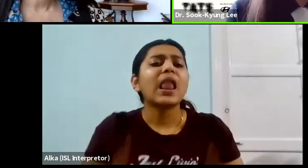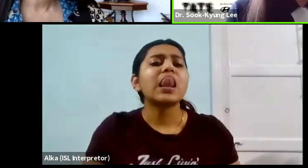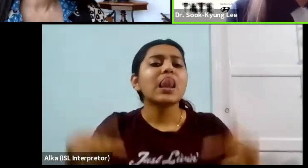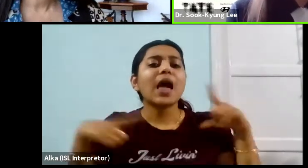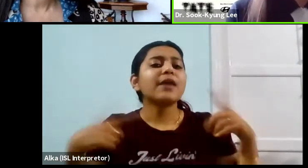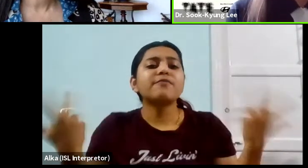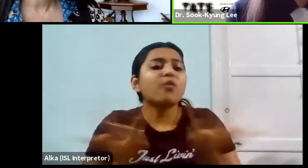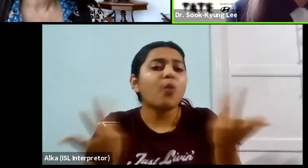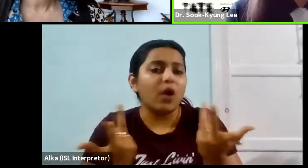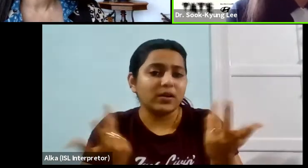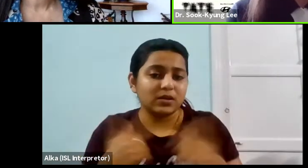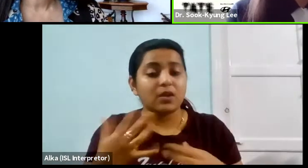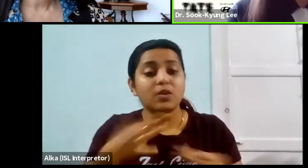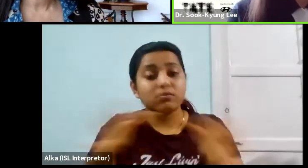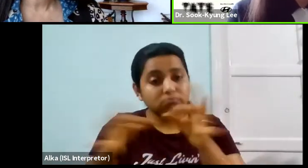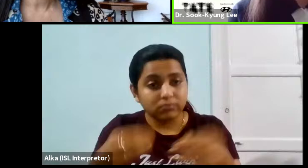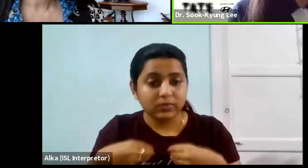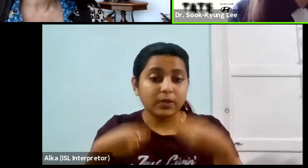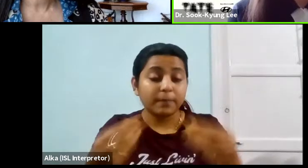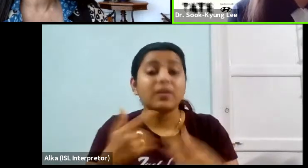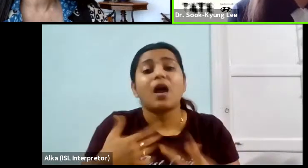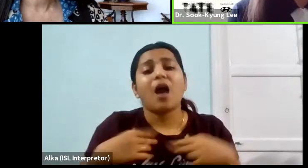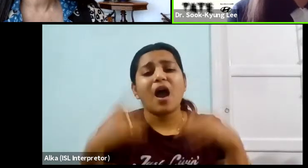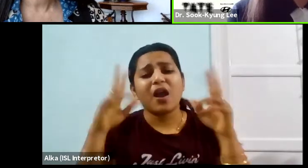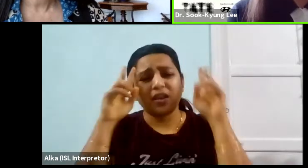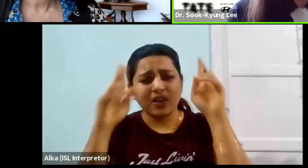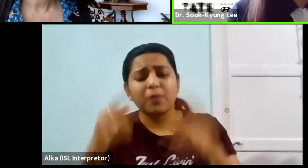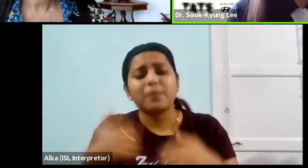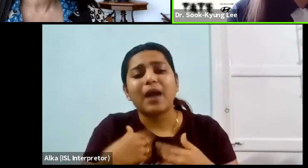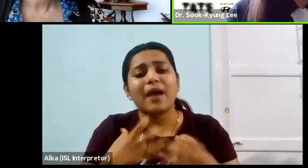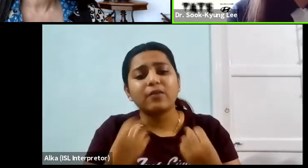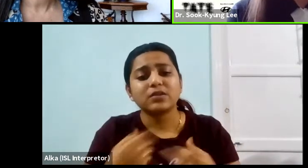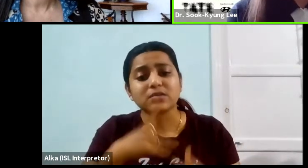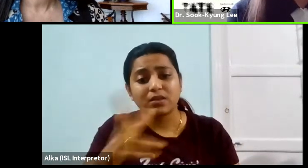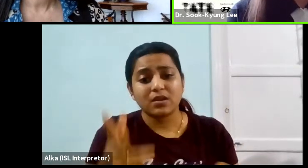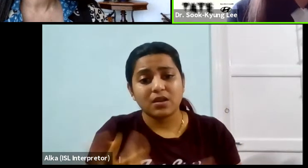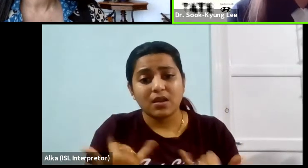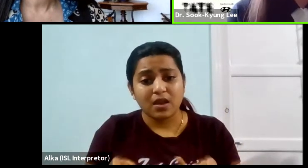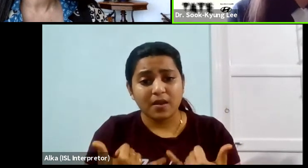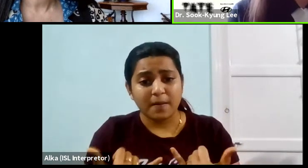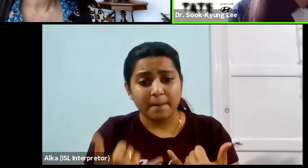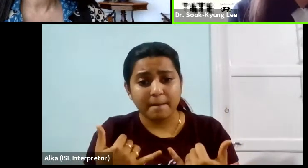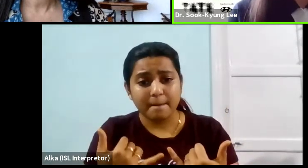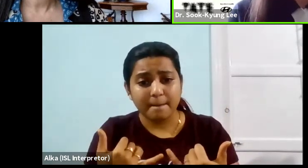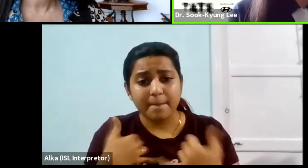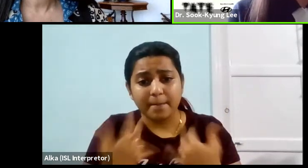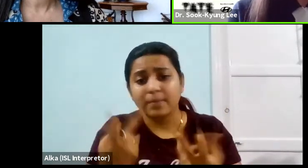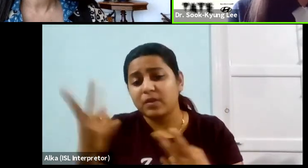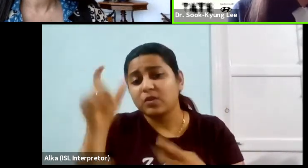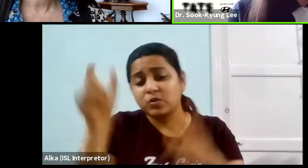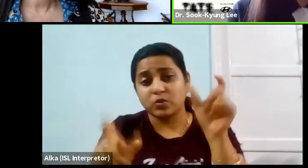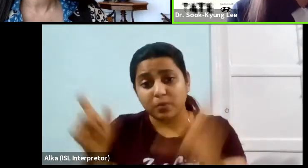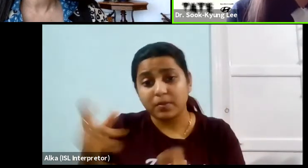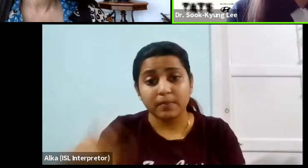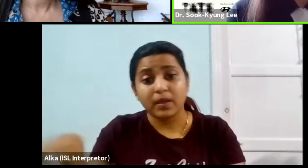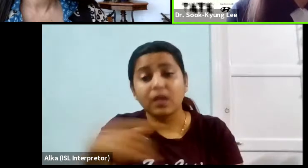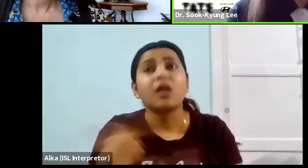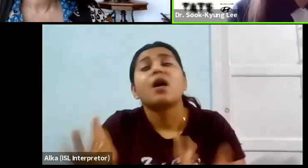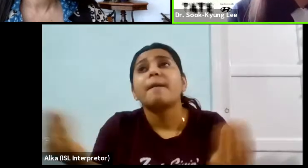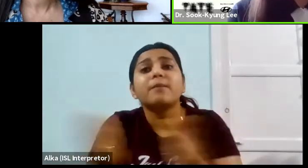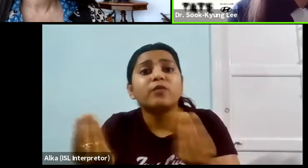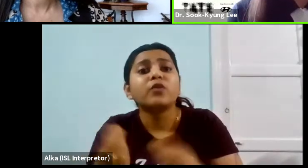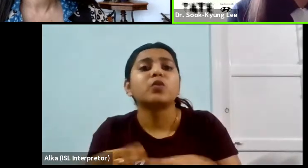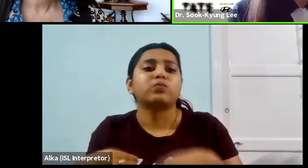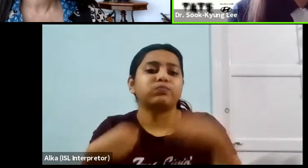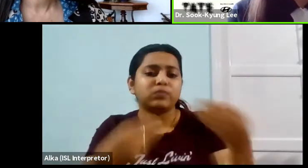such a challenging time too. So I hope that this an hour of talk can give some different thoughts